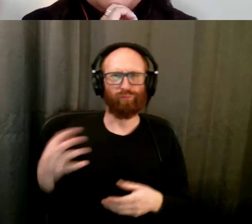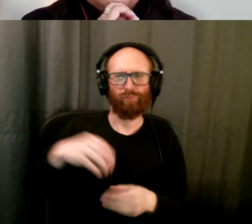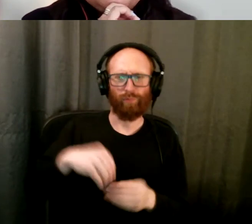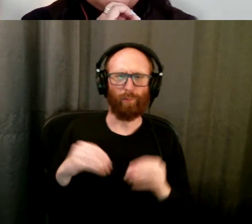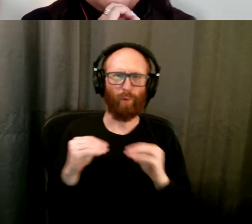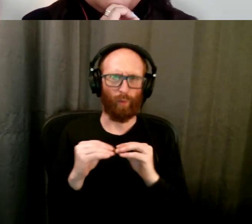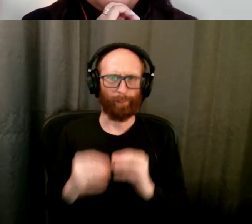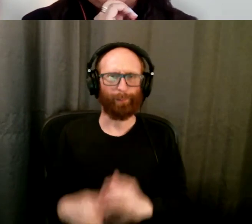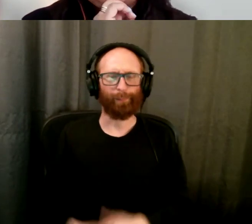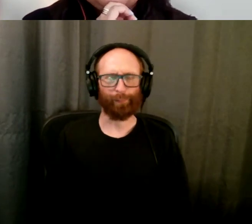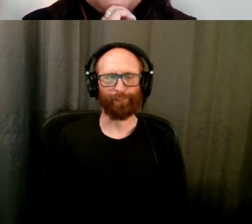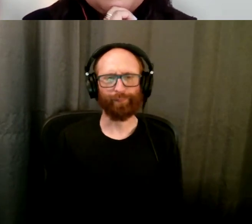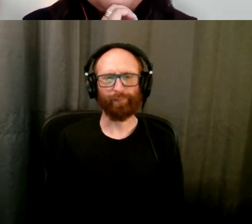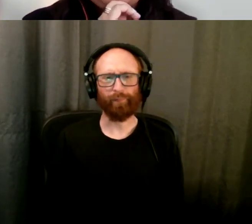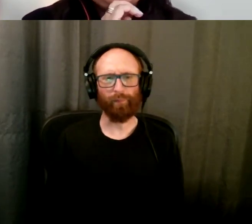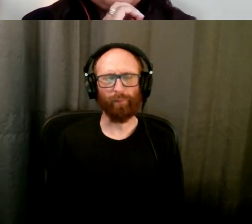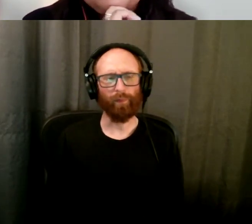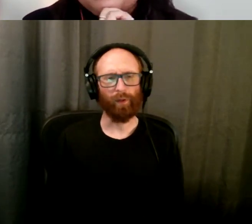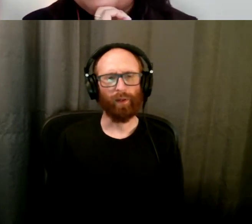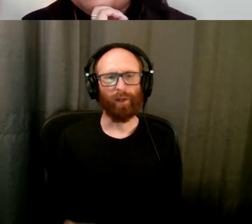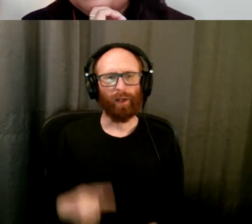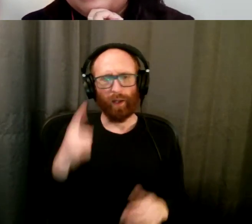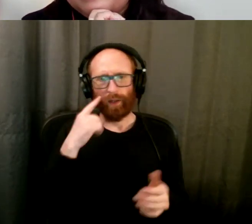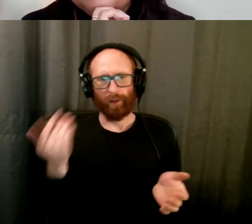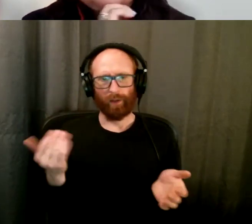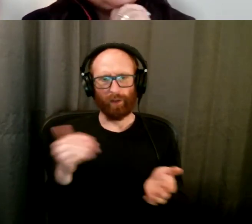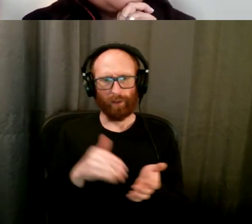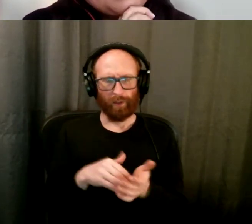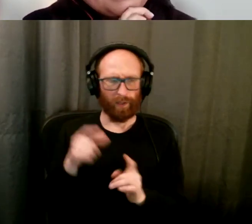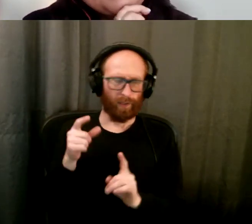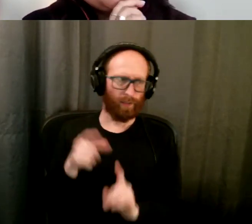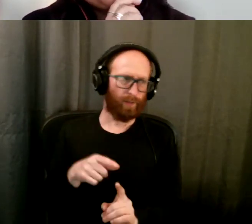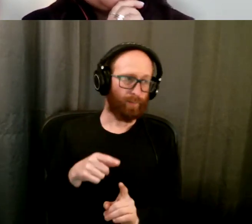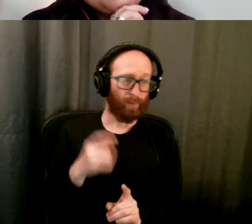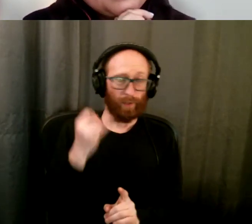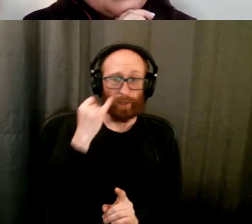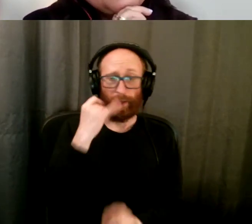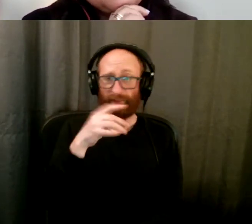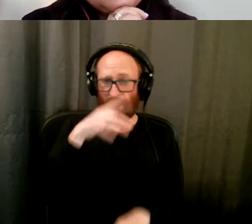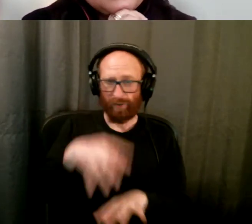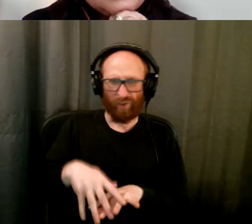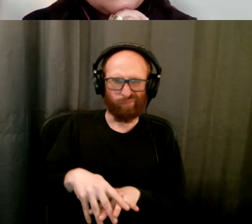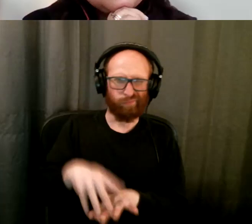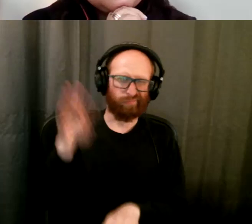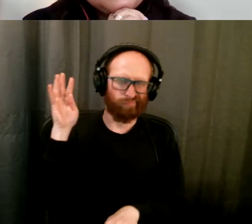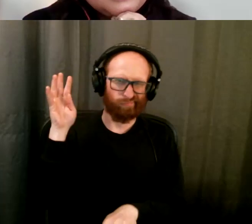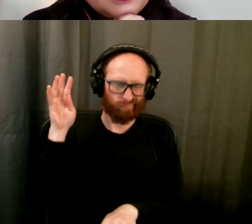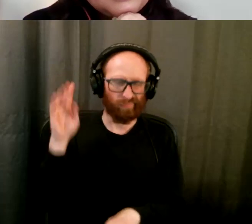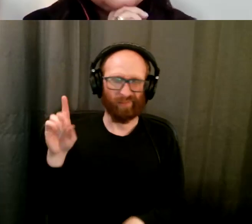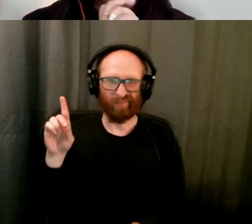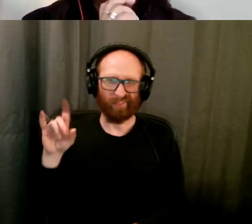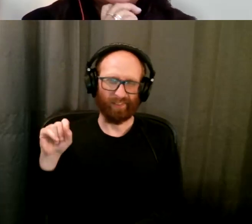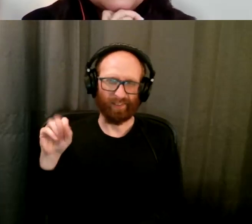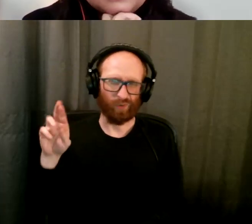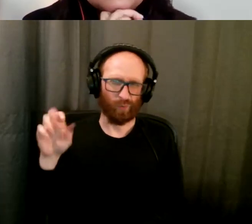I think that, again, that whole idea of if kids are dysregulated, if kids are wrapped up in all